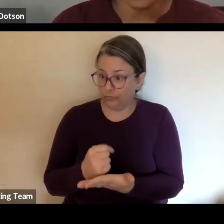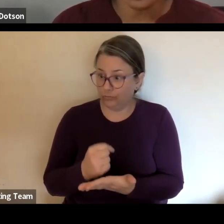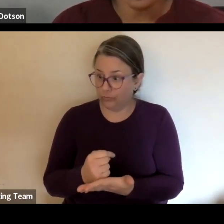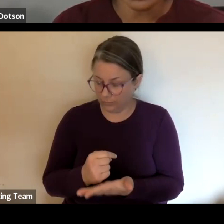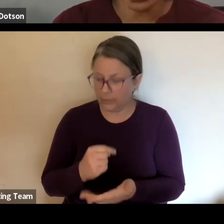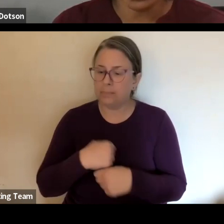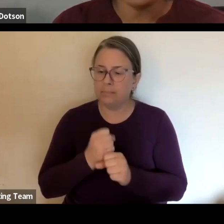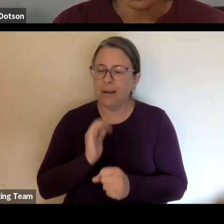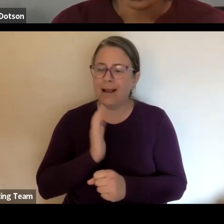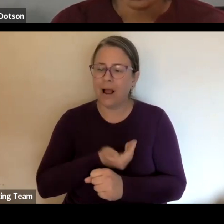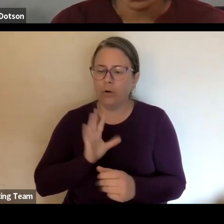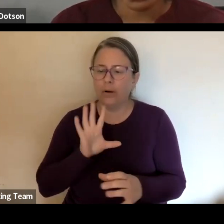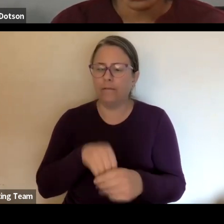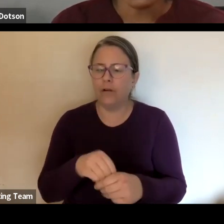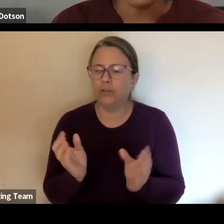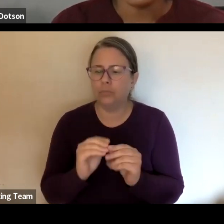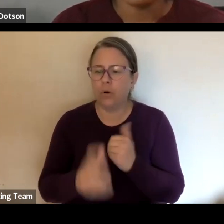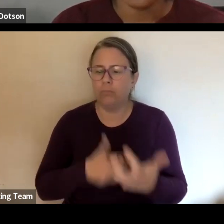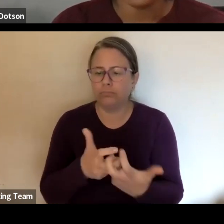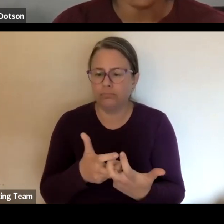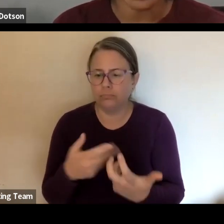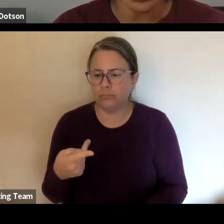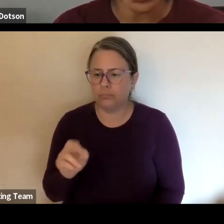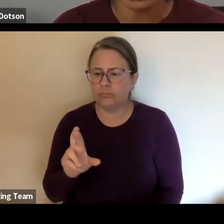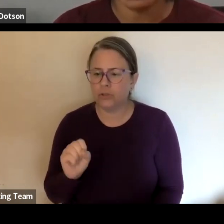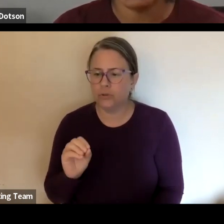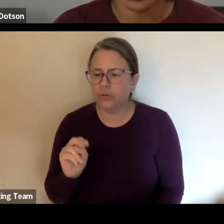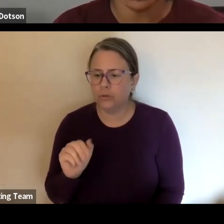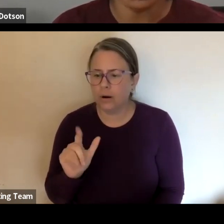that depending on the person's